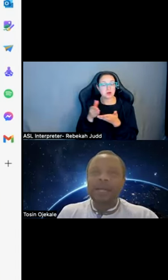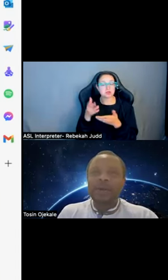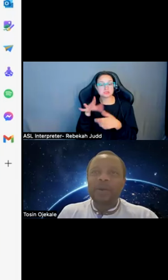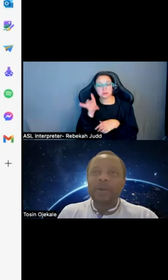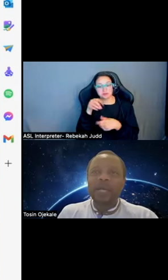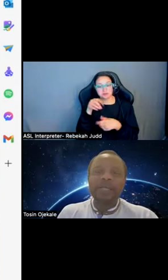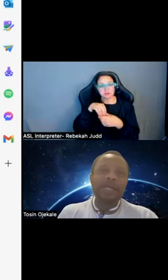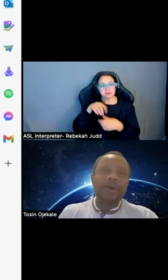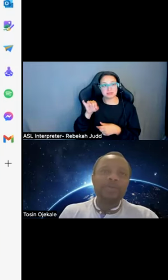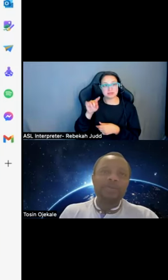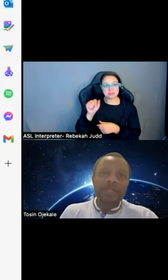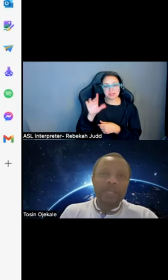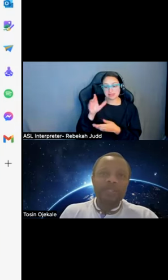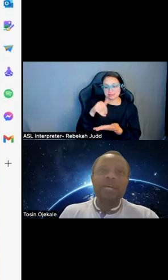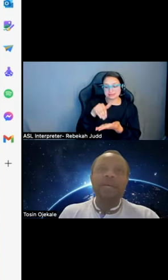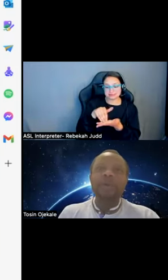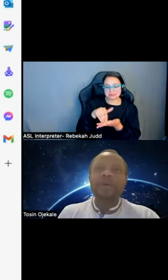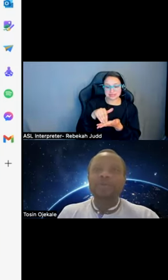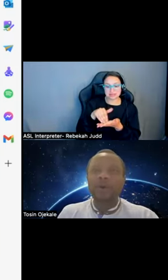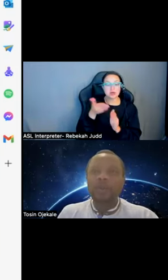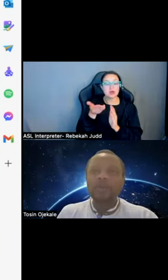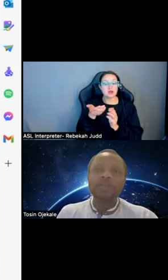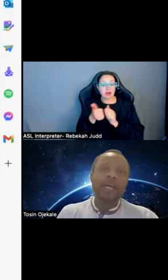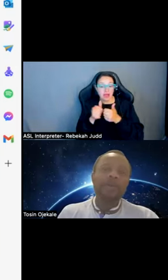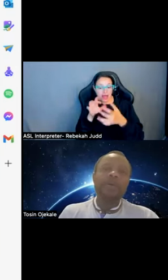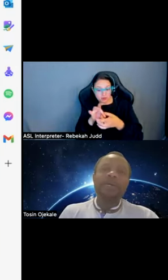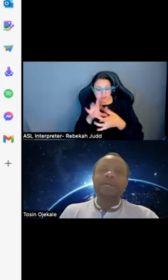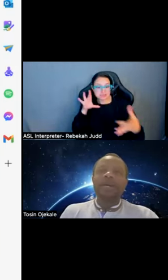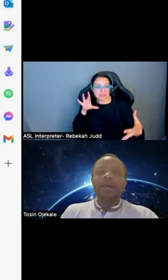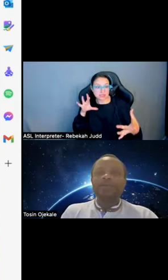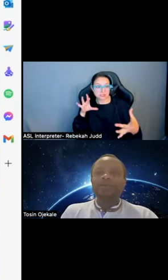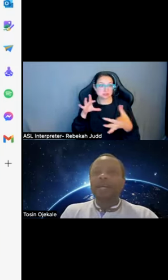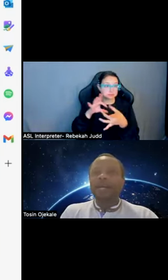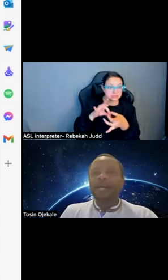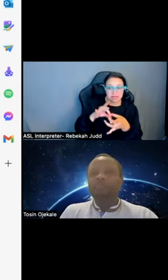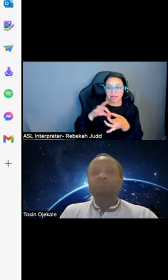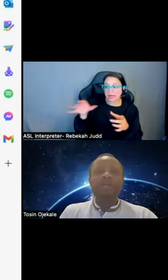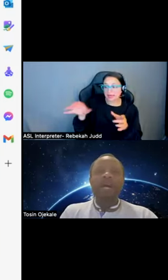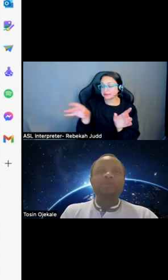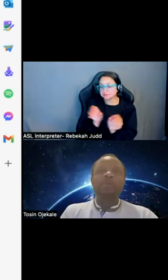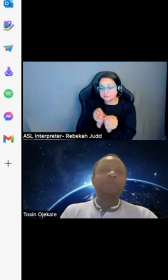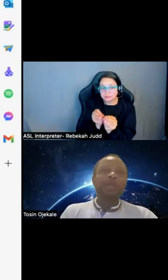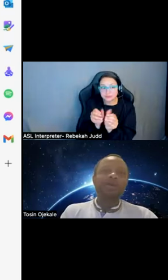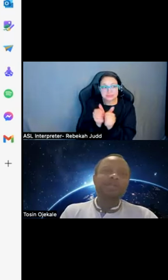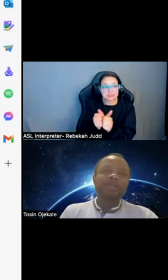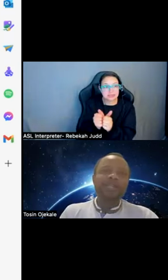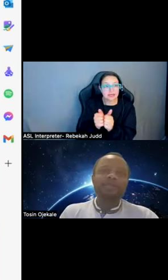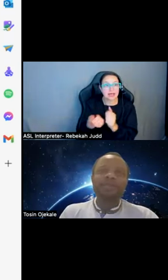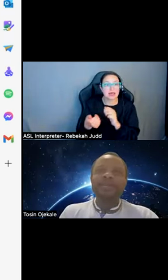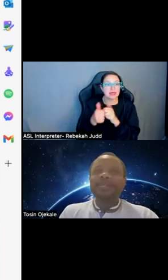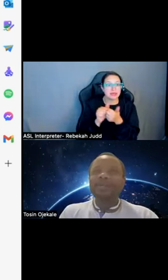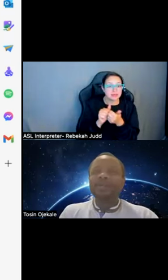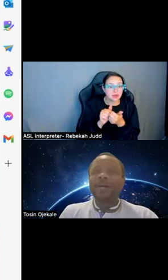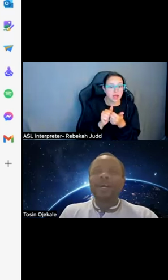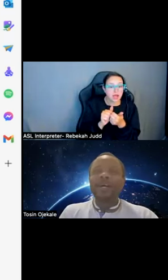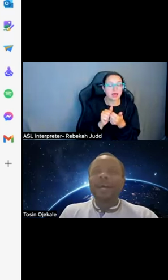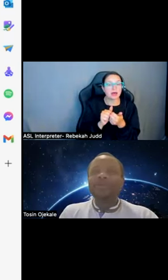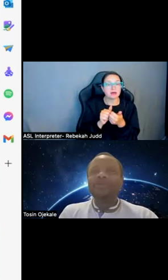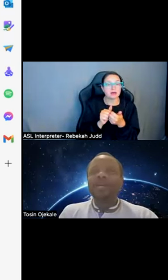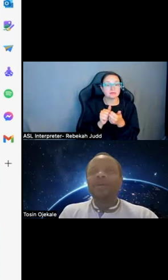parts, their components, how to detach them, how to couple them, how to couple a whole system.